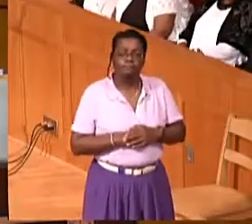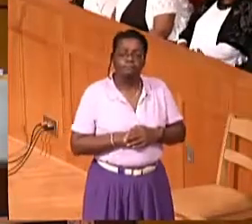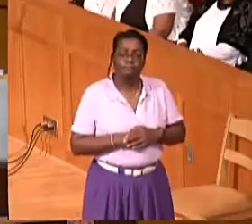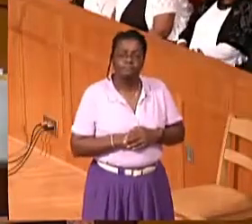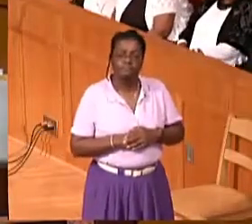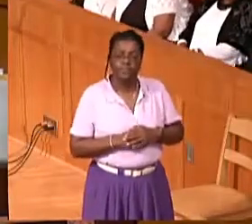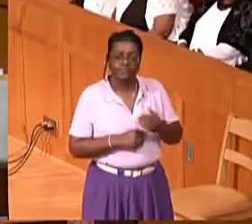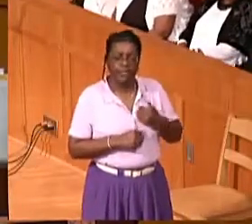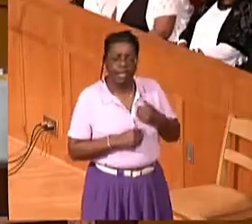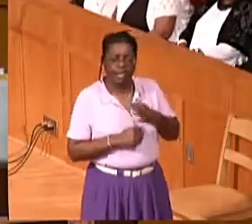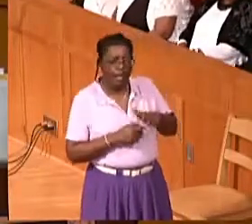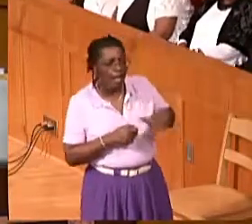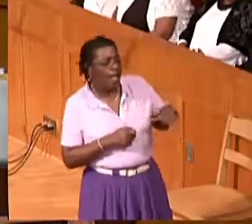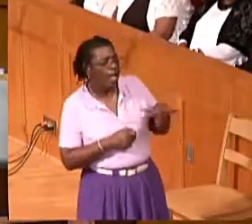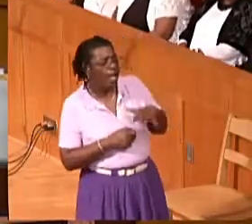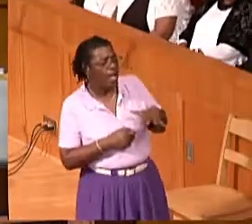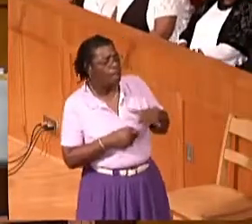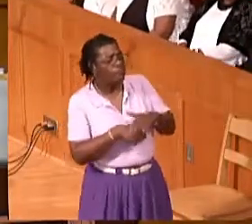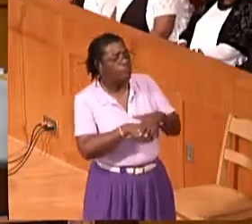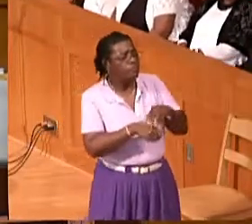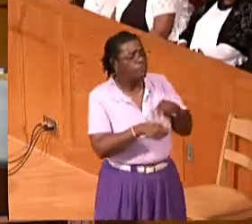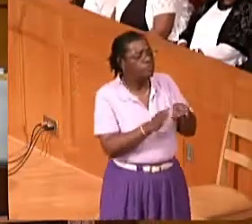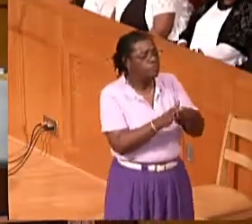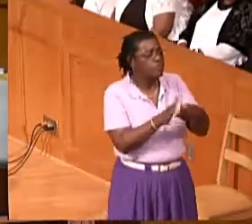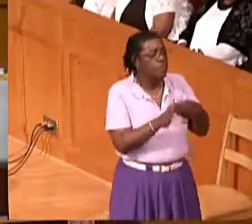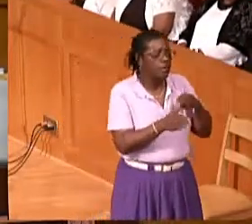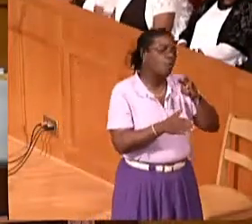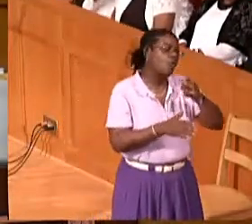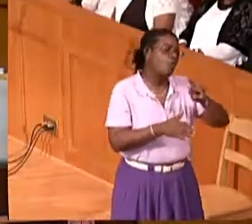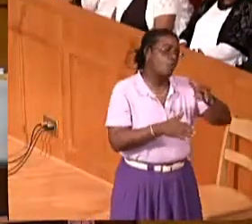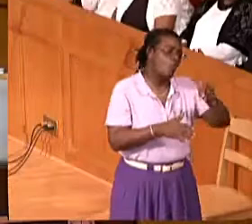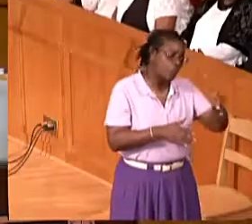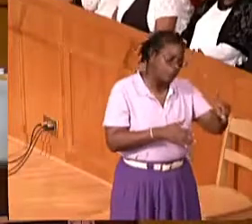called wards. And I'm from the third